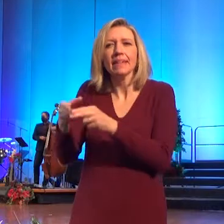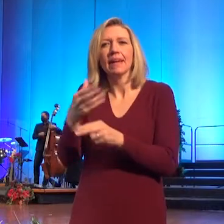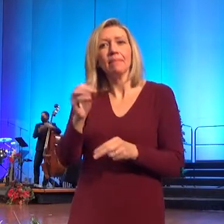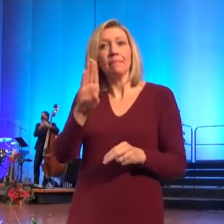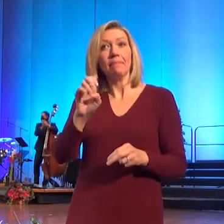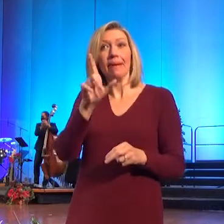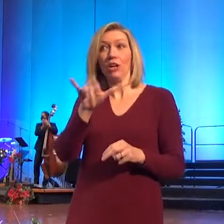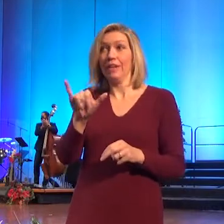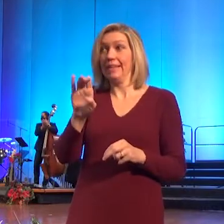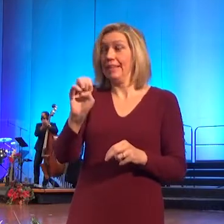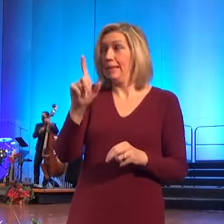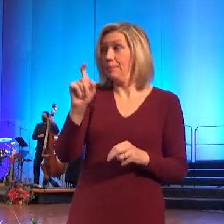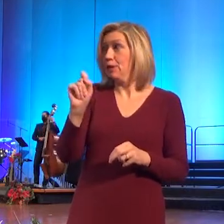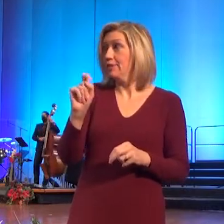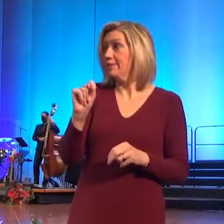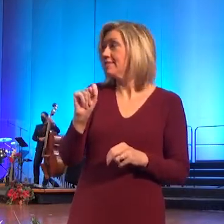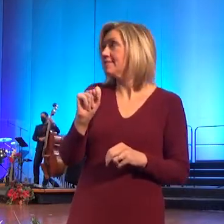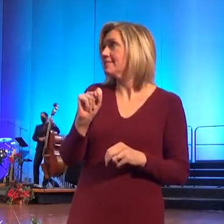Ebert.